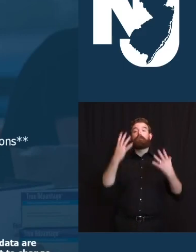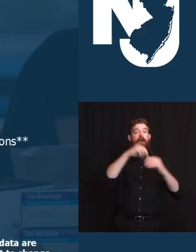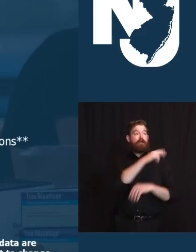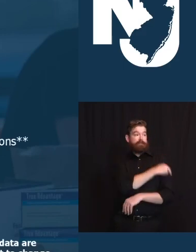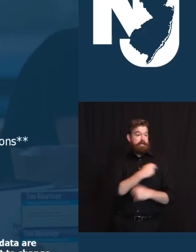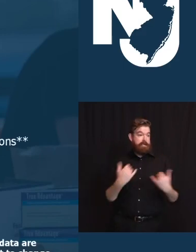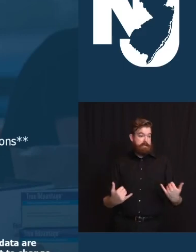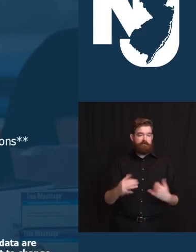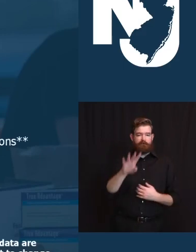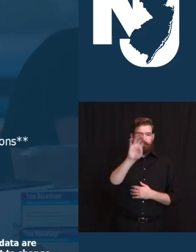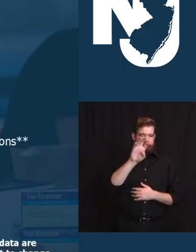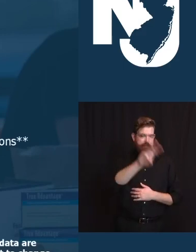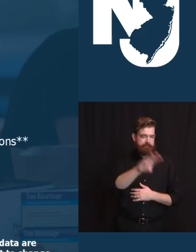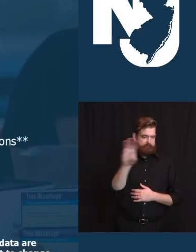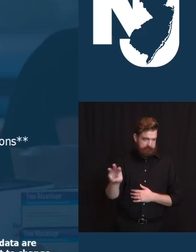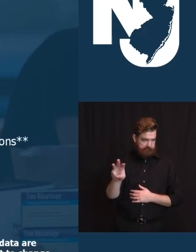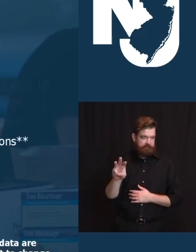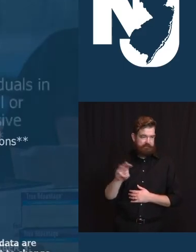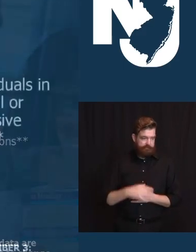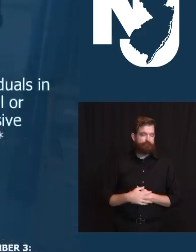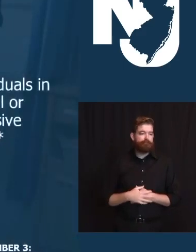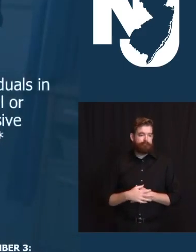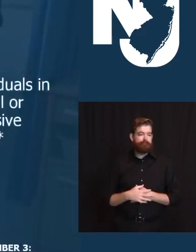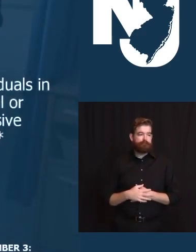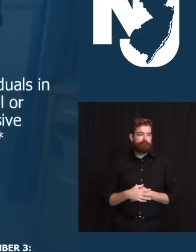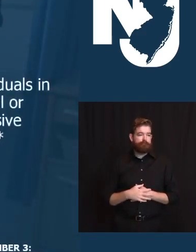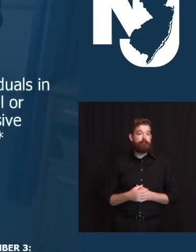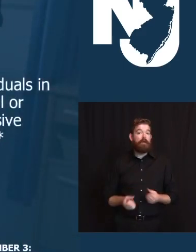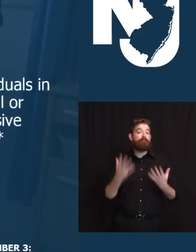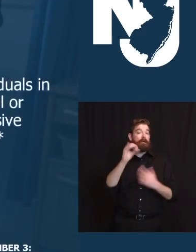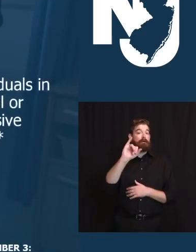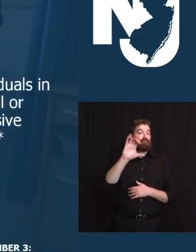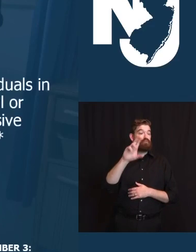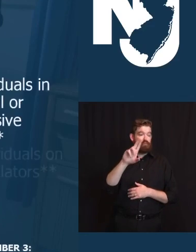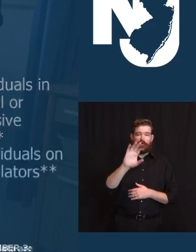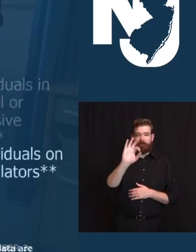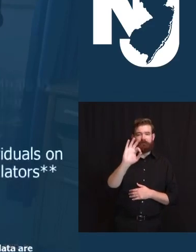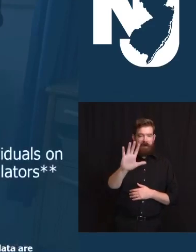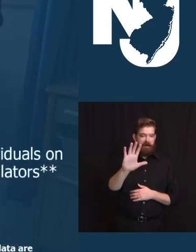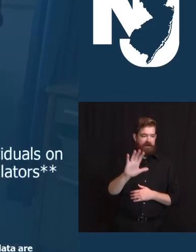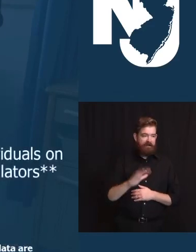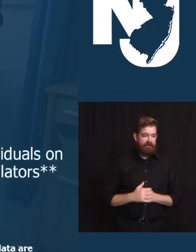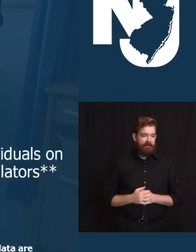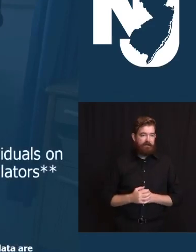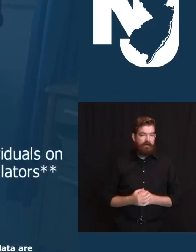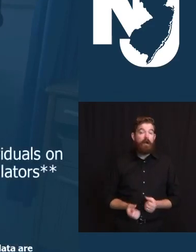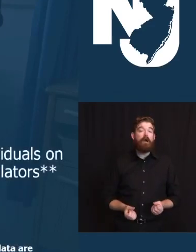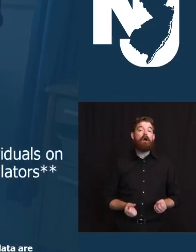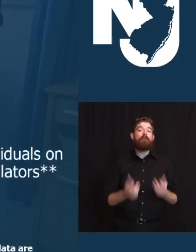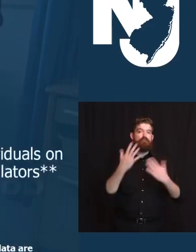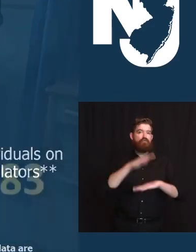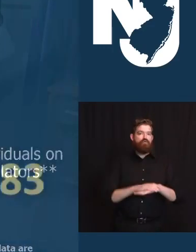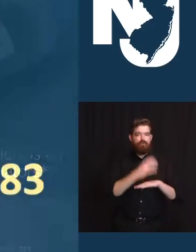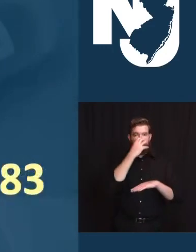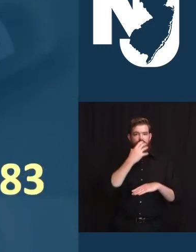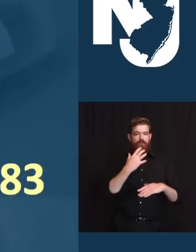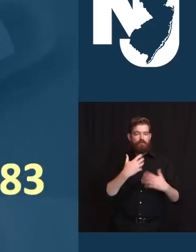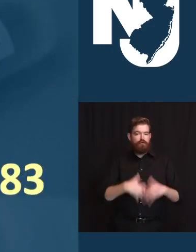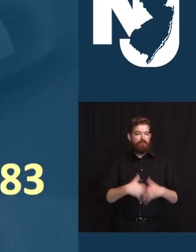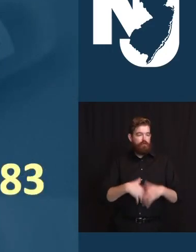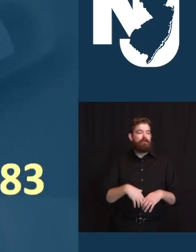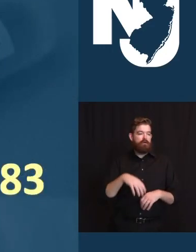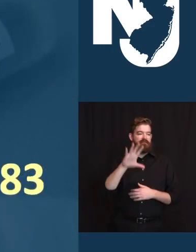of 466. 95 of these were in intensive care, 40 ventilators were in use. Today, with a heavy heart,